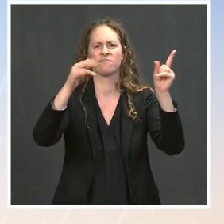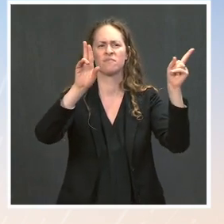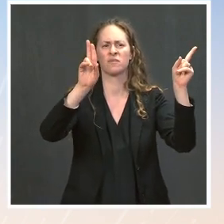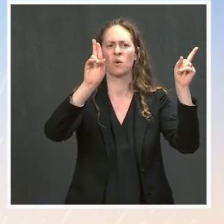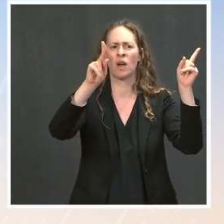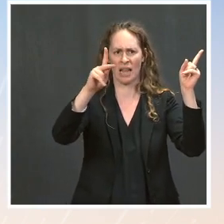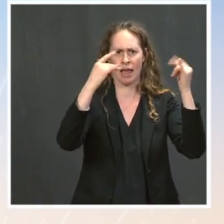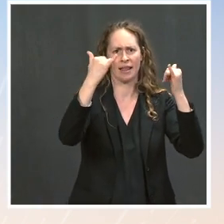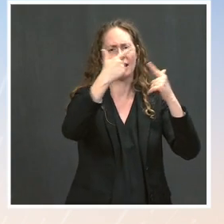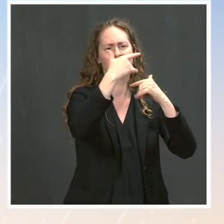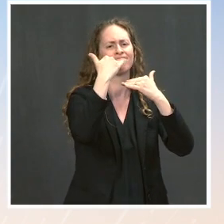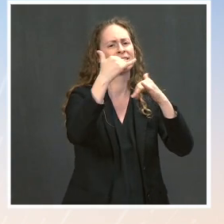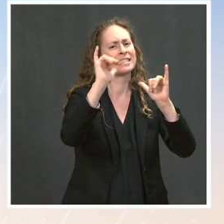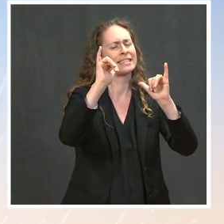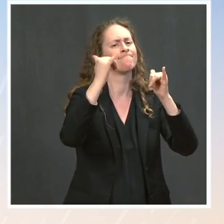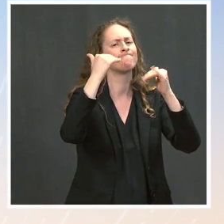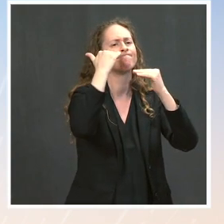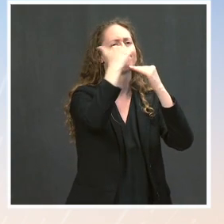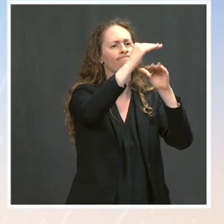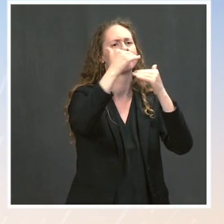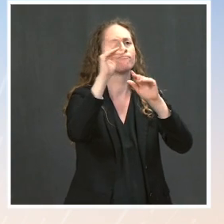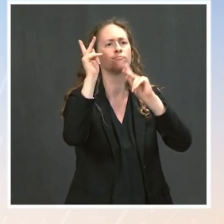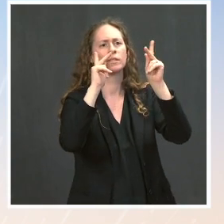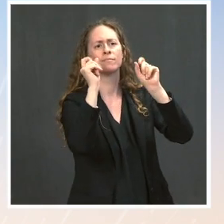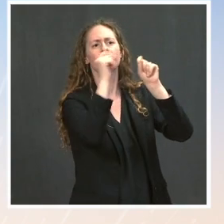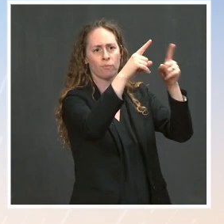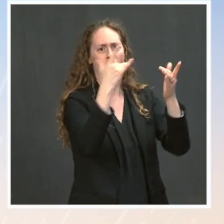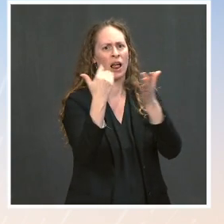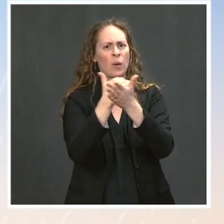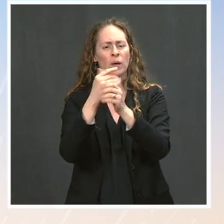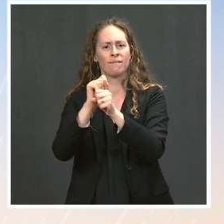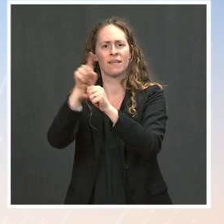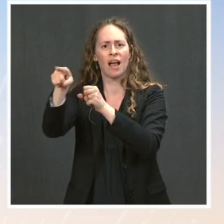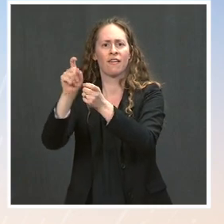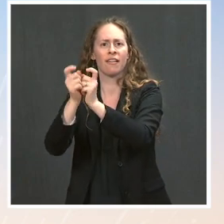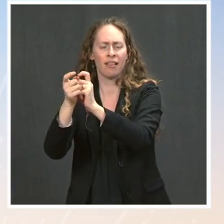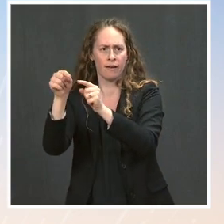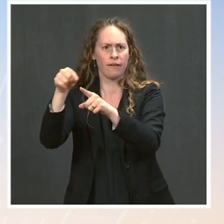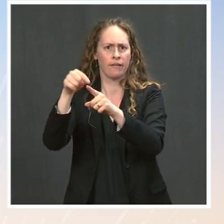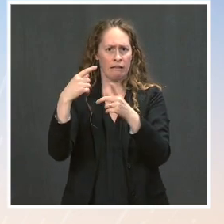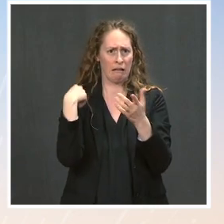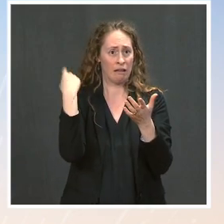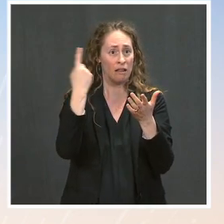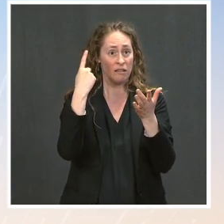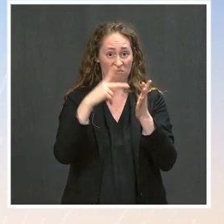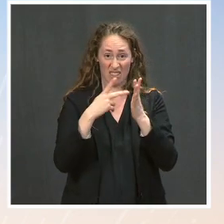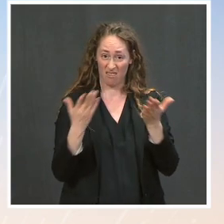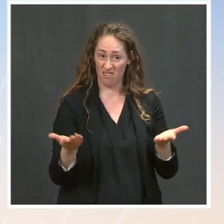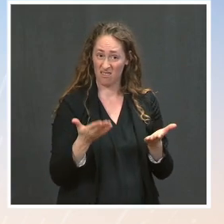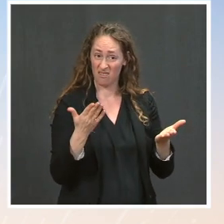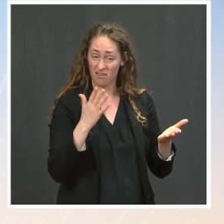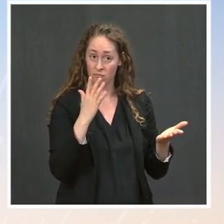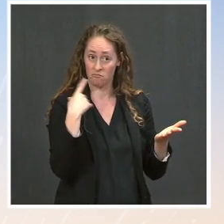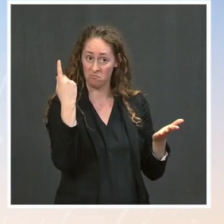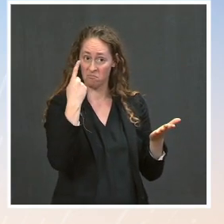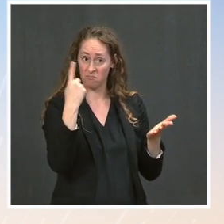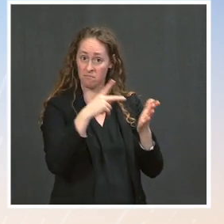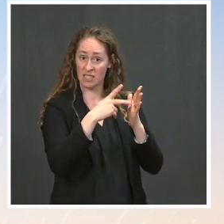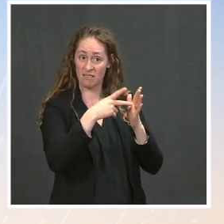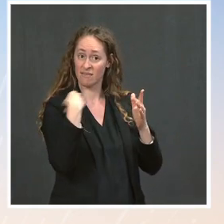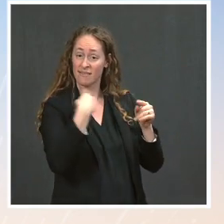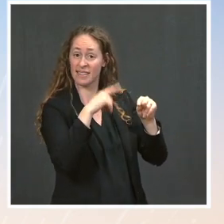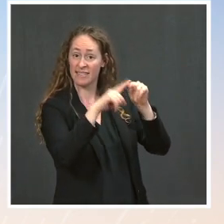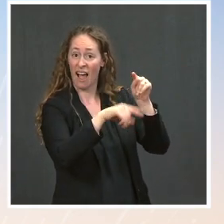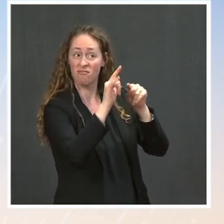the variant there. Is there any effort here or review here about whether the U.S. would temporarily suspend travel from India? We're